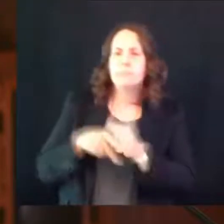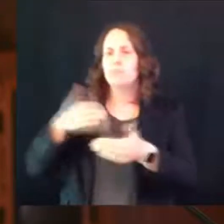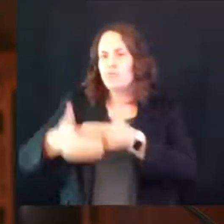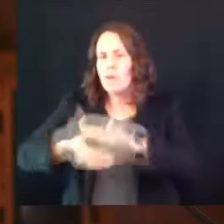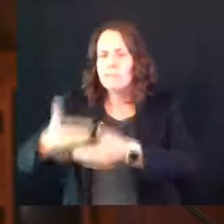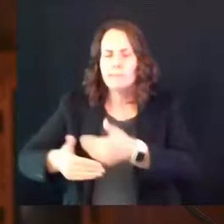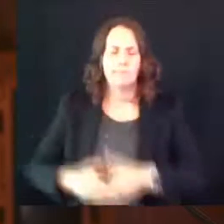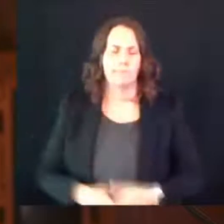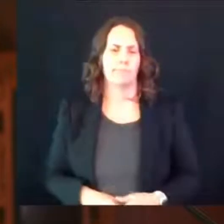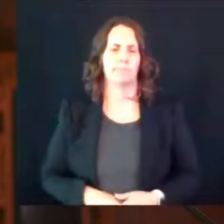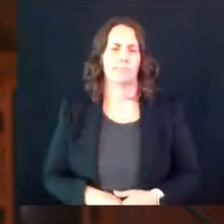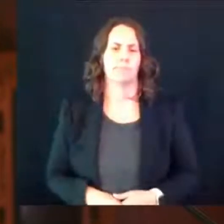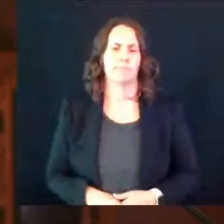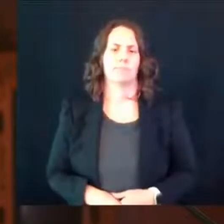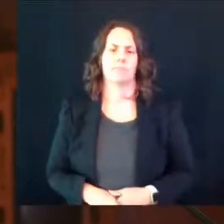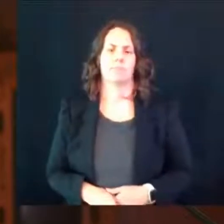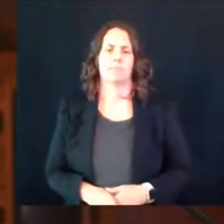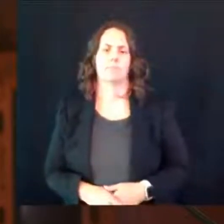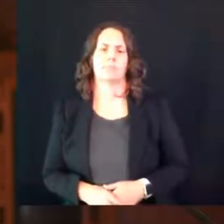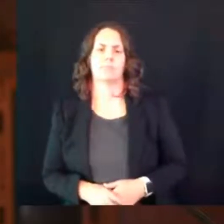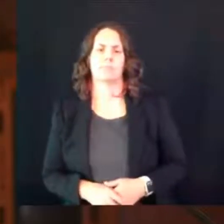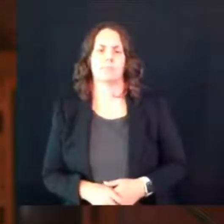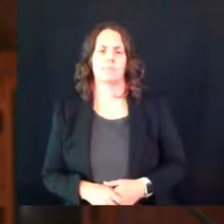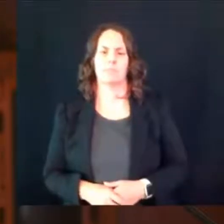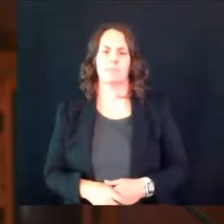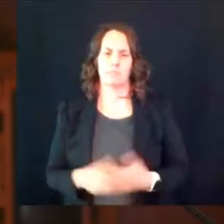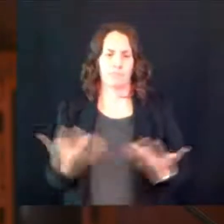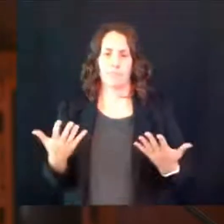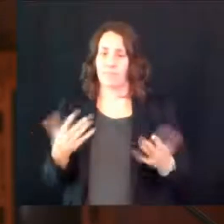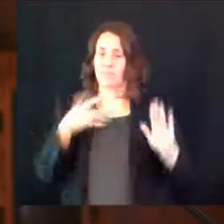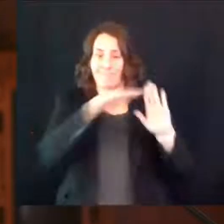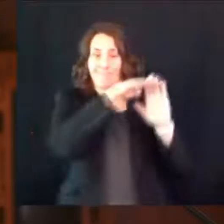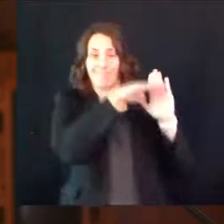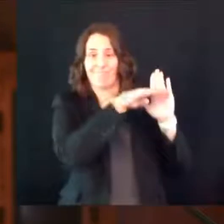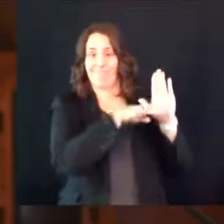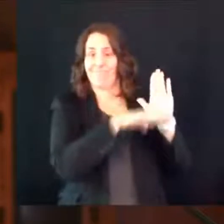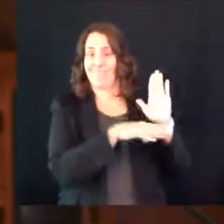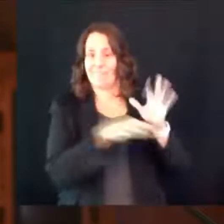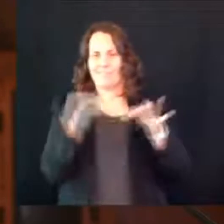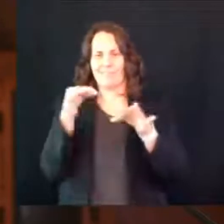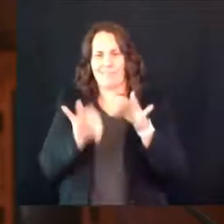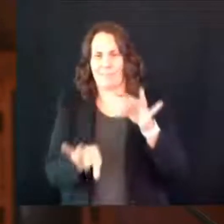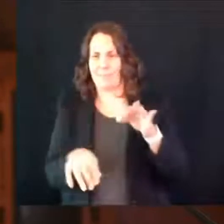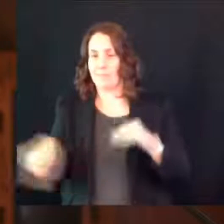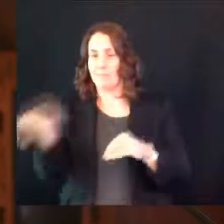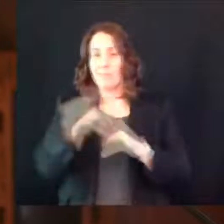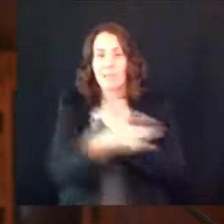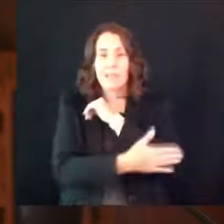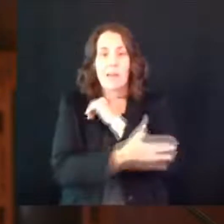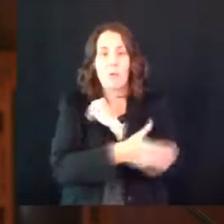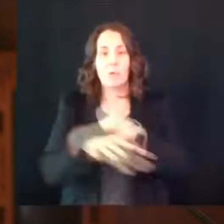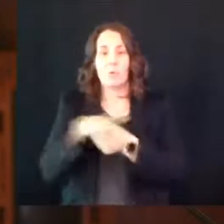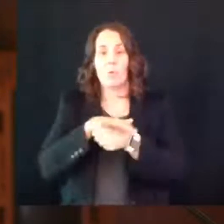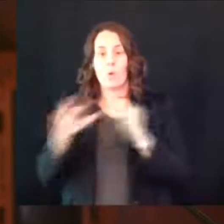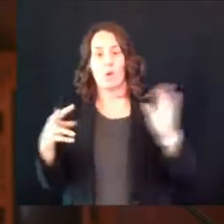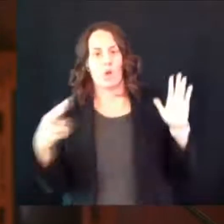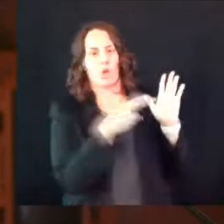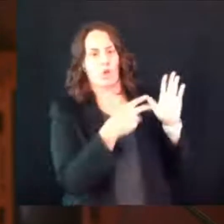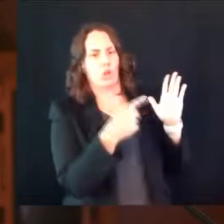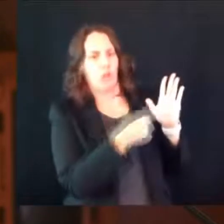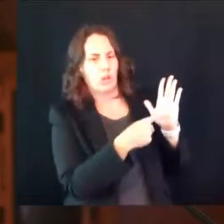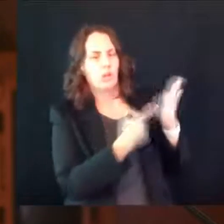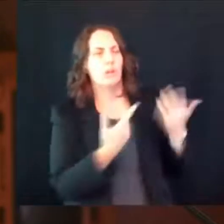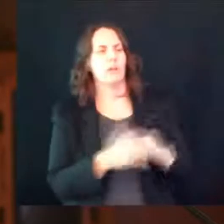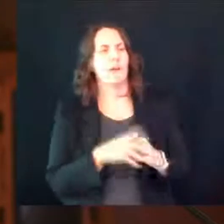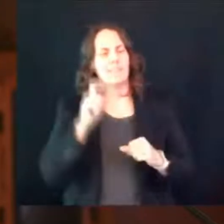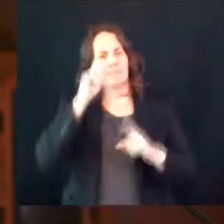its way through that process and the thinking and the context around how to make those kind of decisions, and then links it to